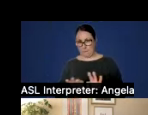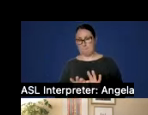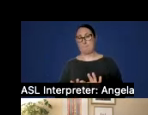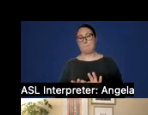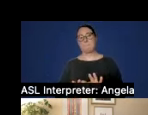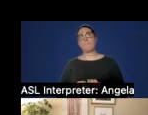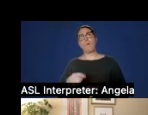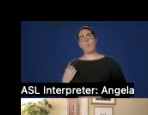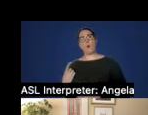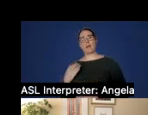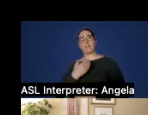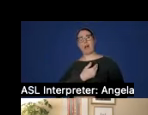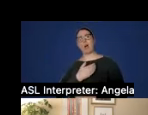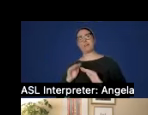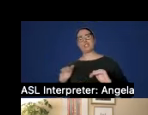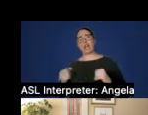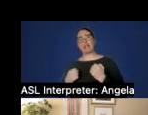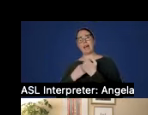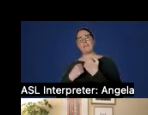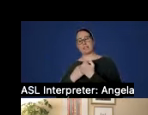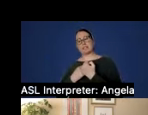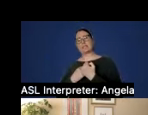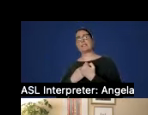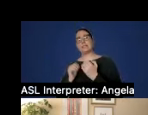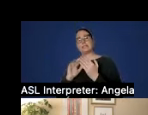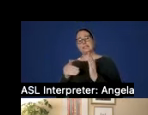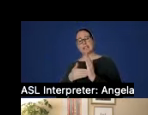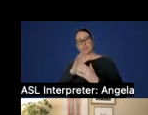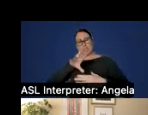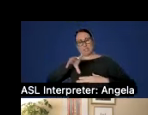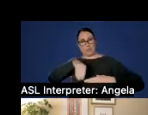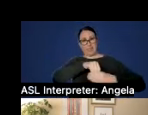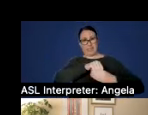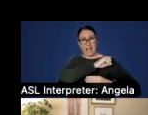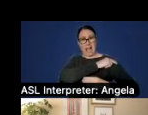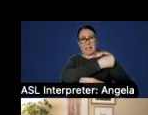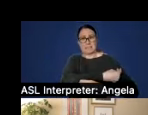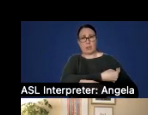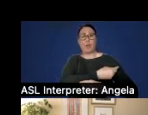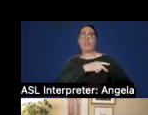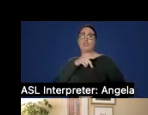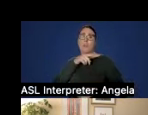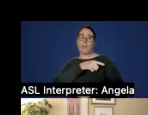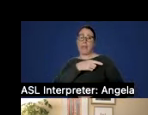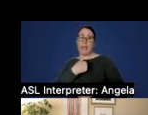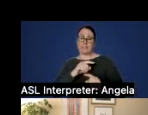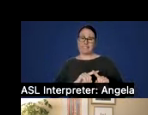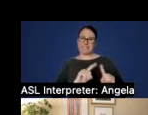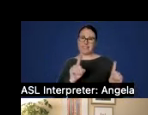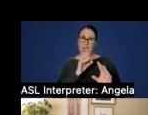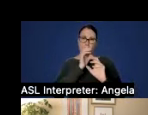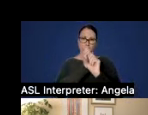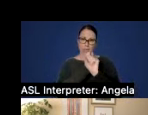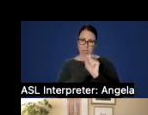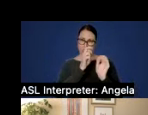child advocacy centers is housed within a hospital. And so they do have different confidentiality regulations. So it's just good